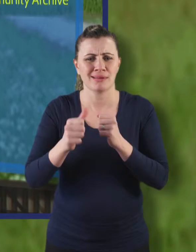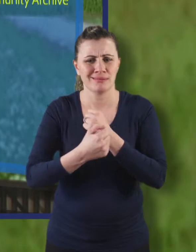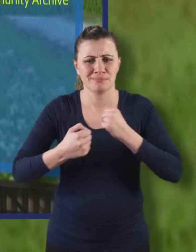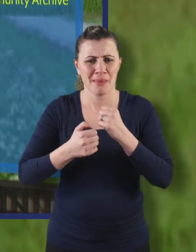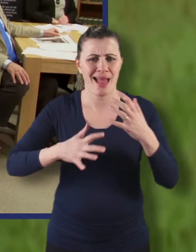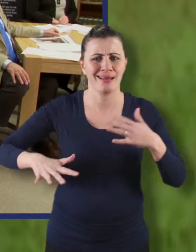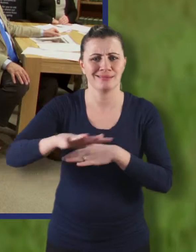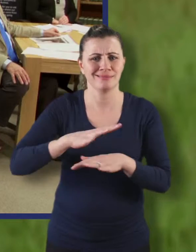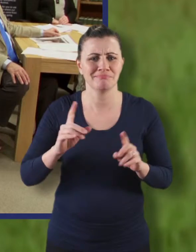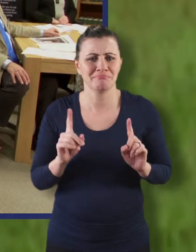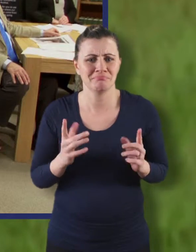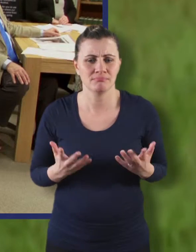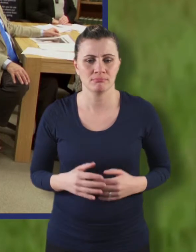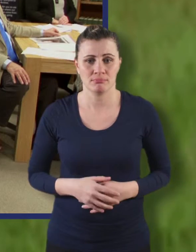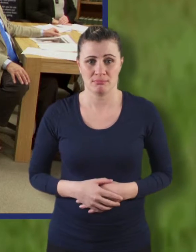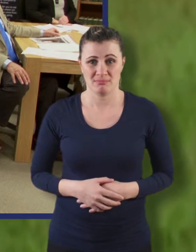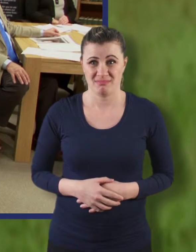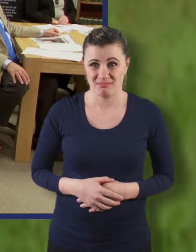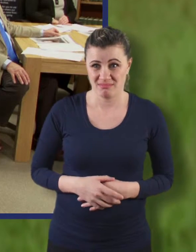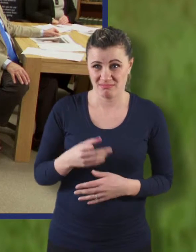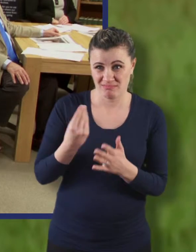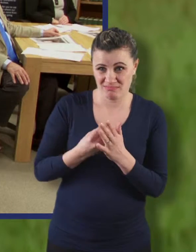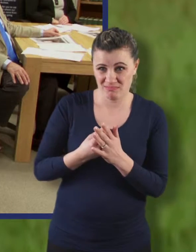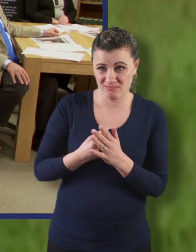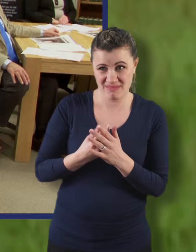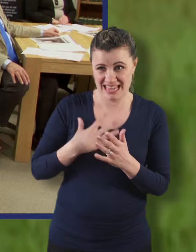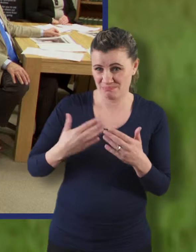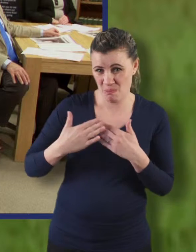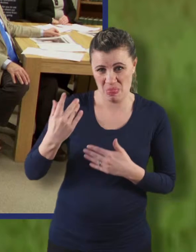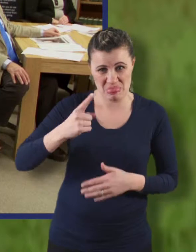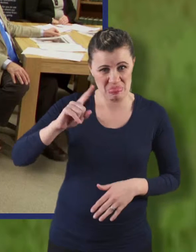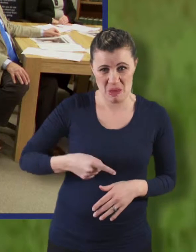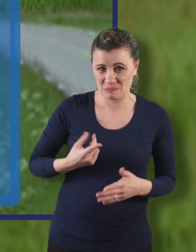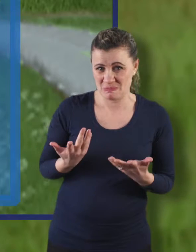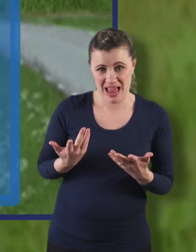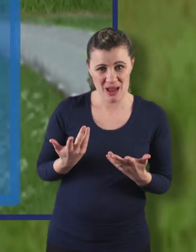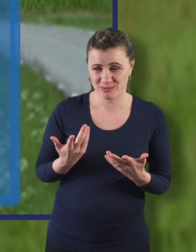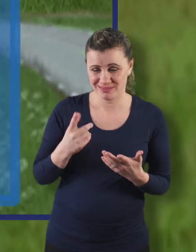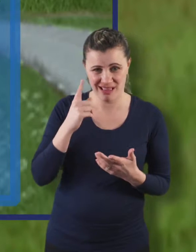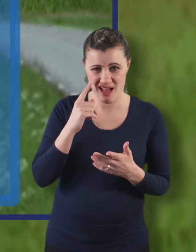create a better space? I don't see how you could do it for less than £1,000.